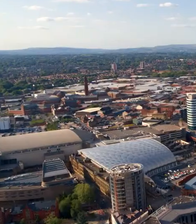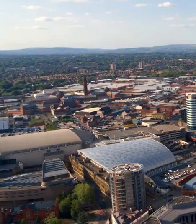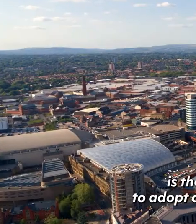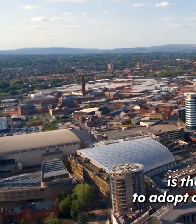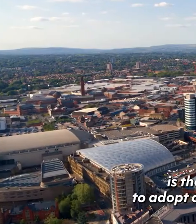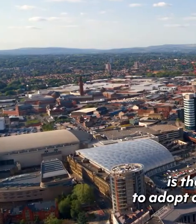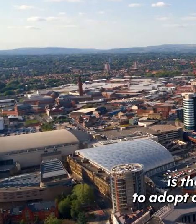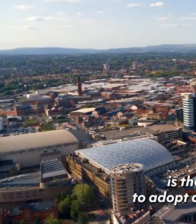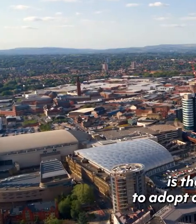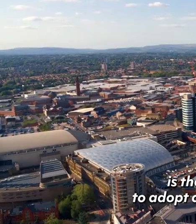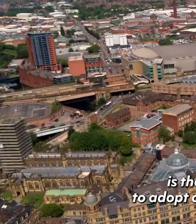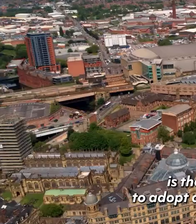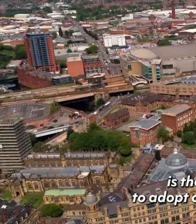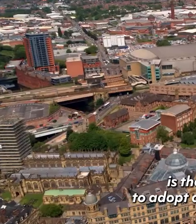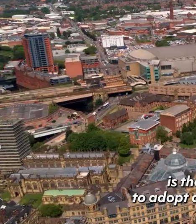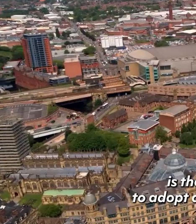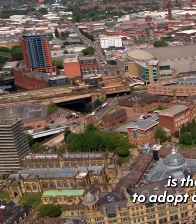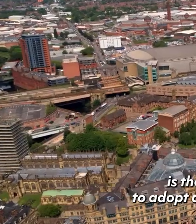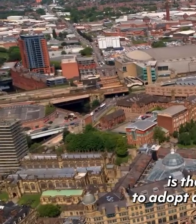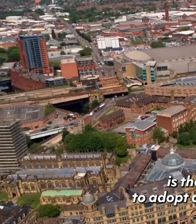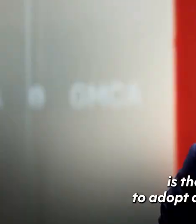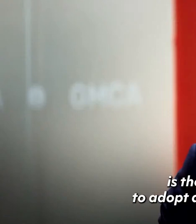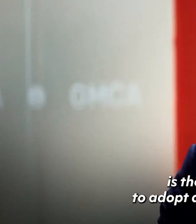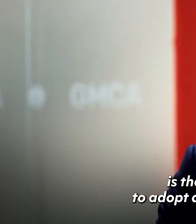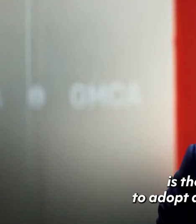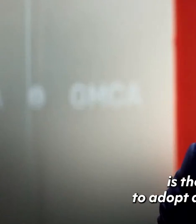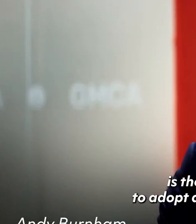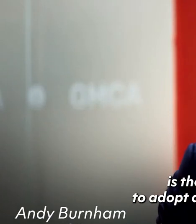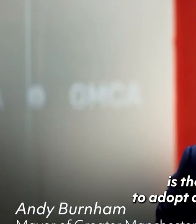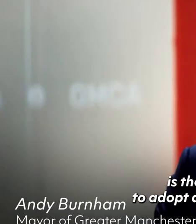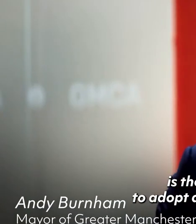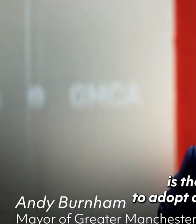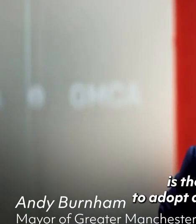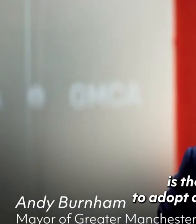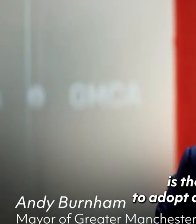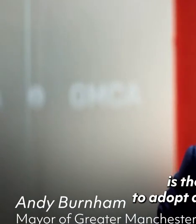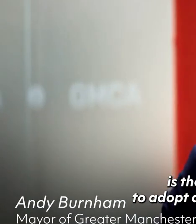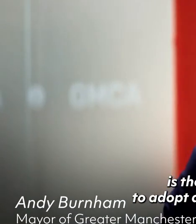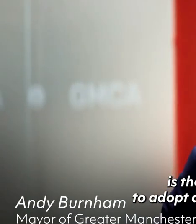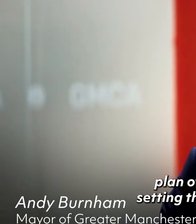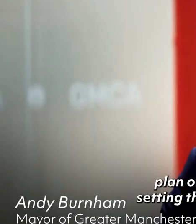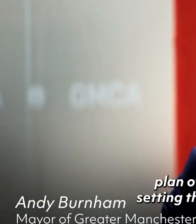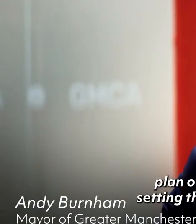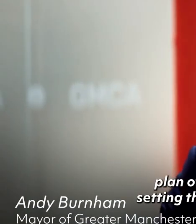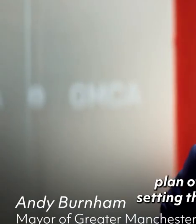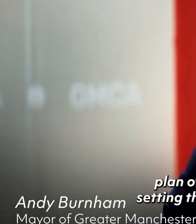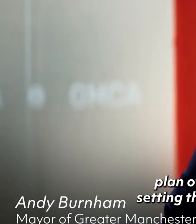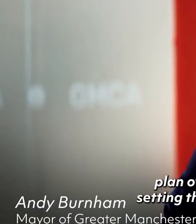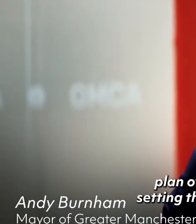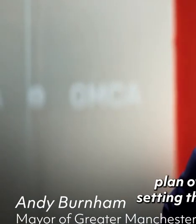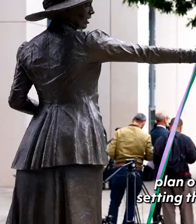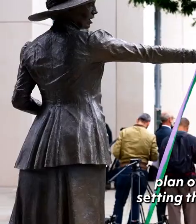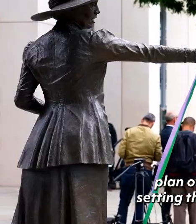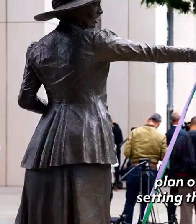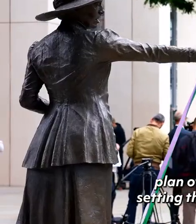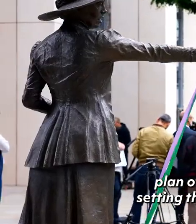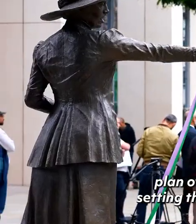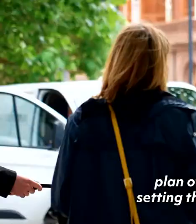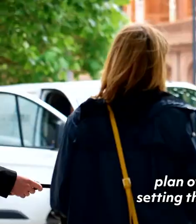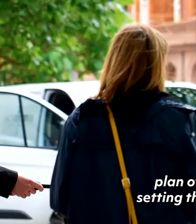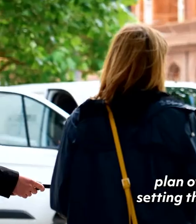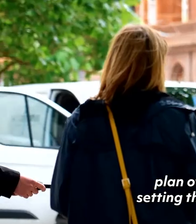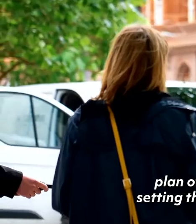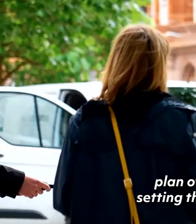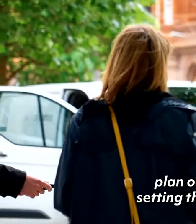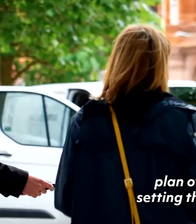Greater Manchester is the first city region in the UK to adopt an accelerated carbon reduction plan over the next 5 years. We're setting